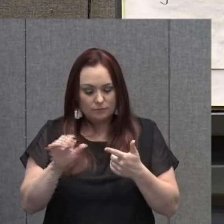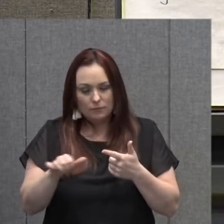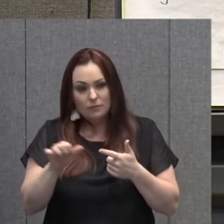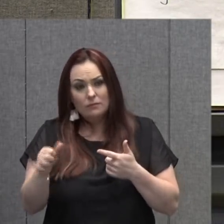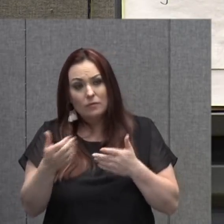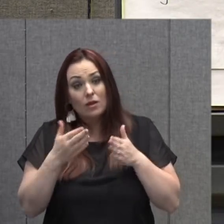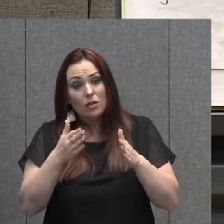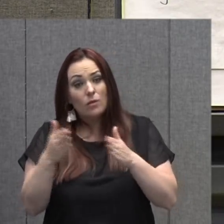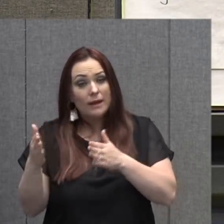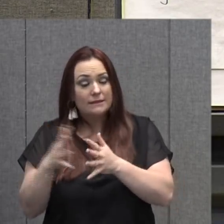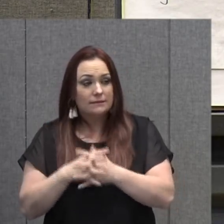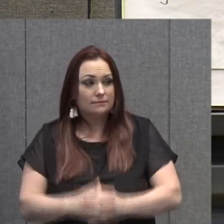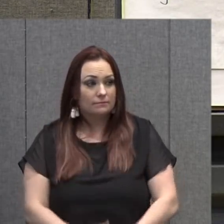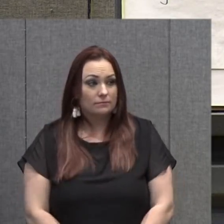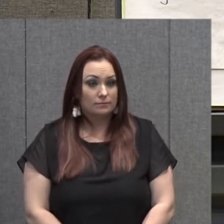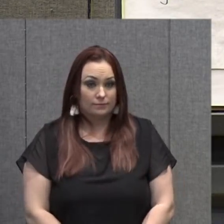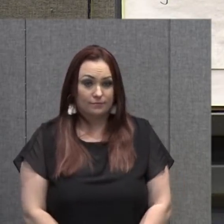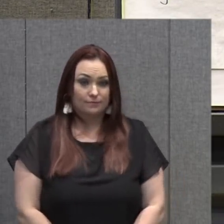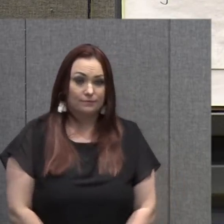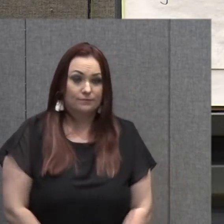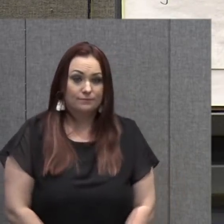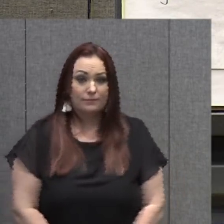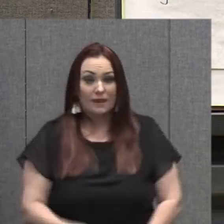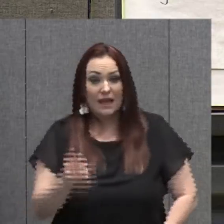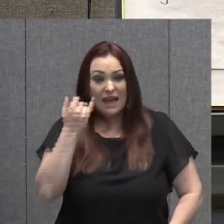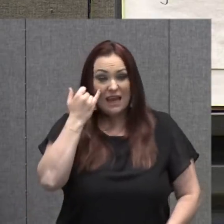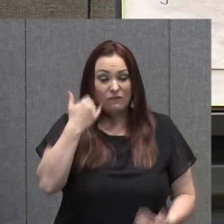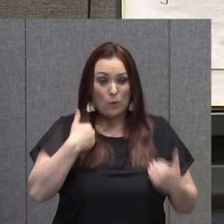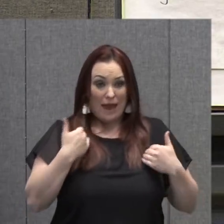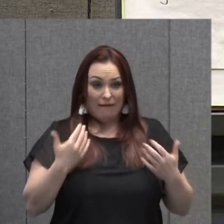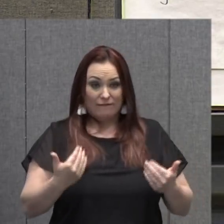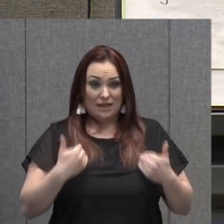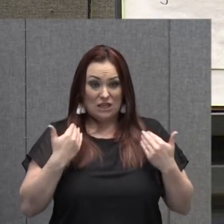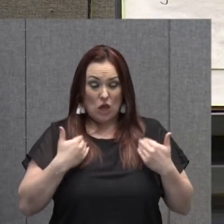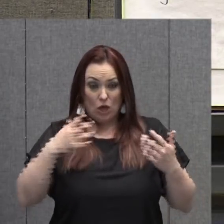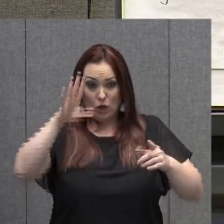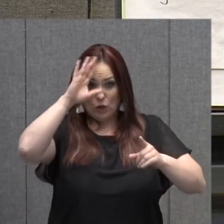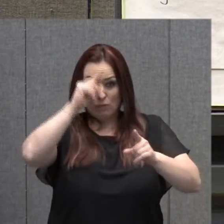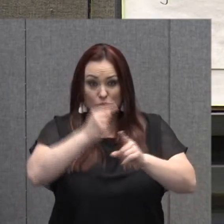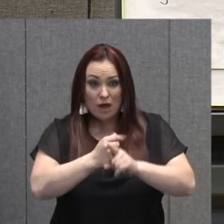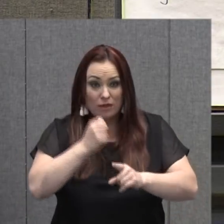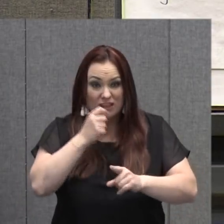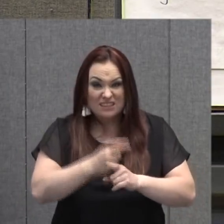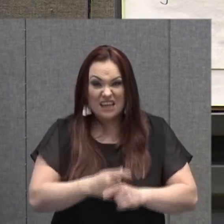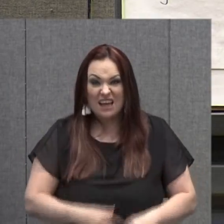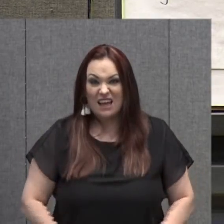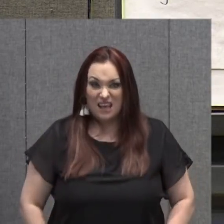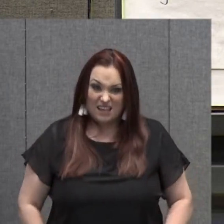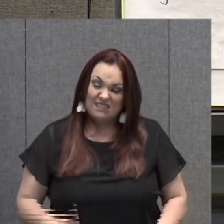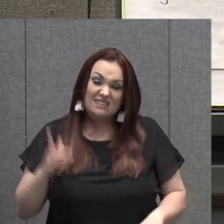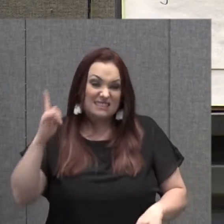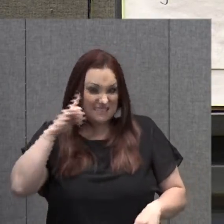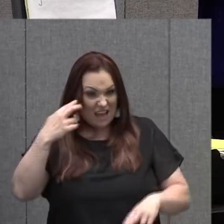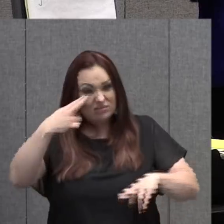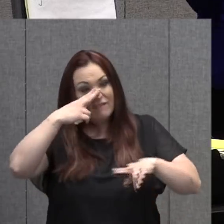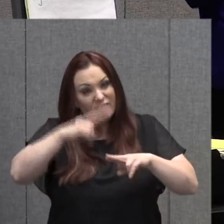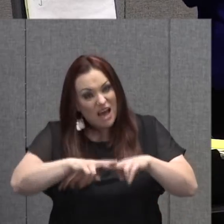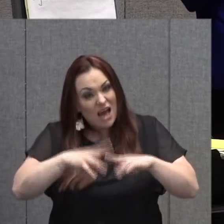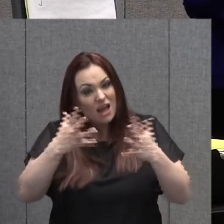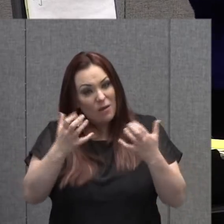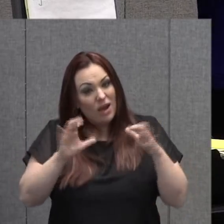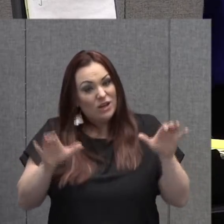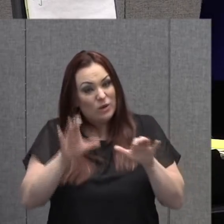ways is, if you have any younger siblings listening to this right now and they're like, that sounds fun, I wanna do